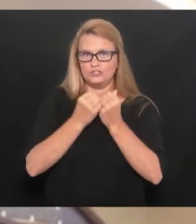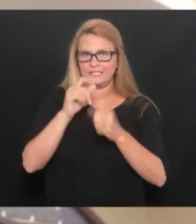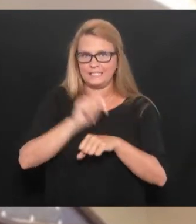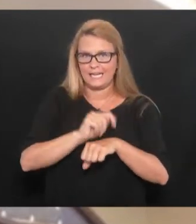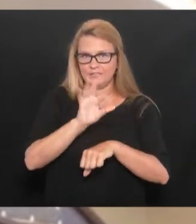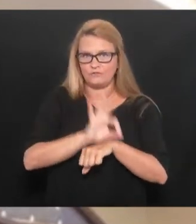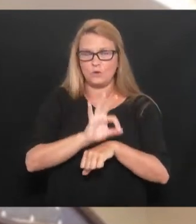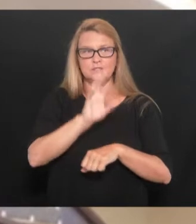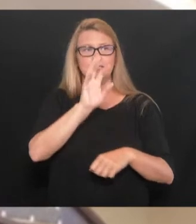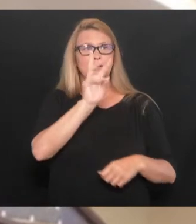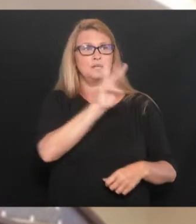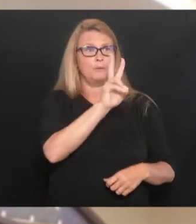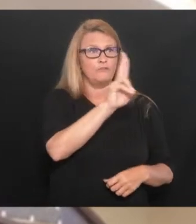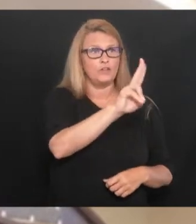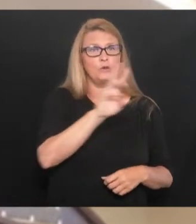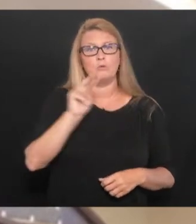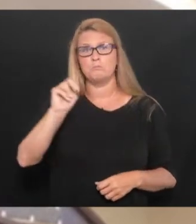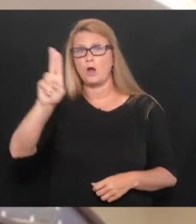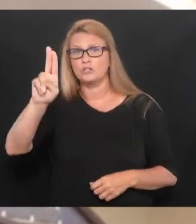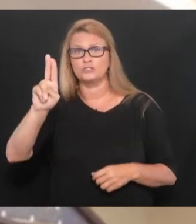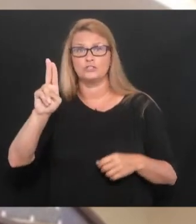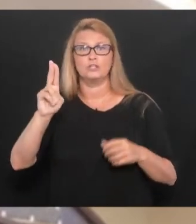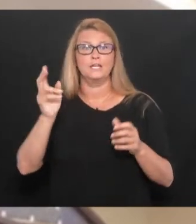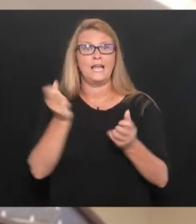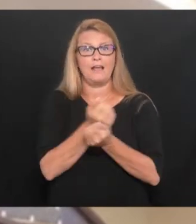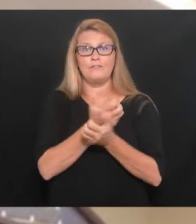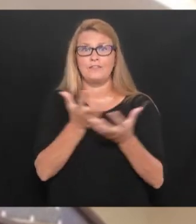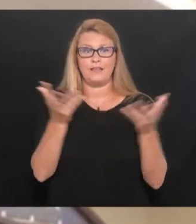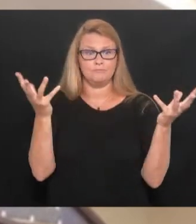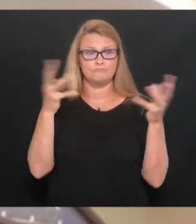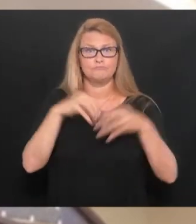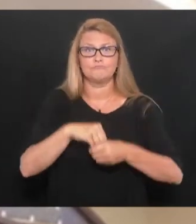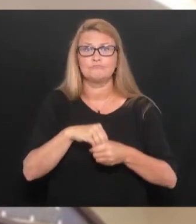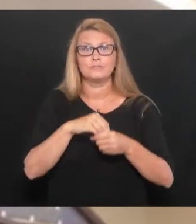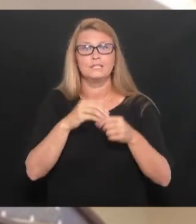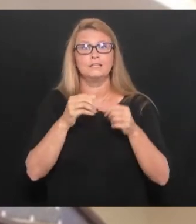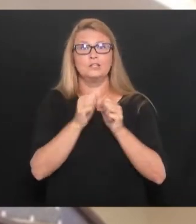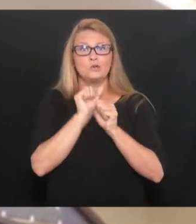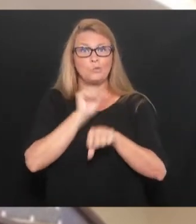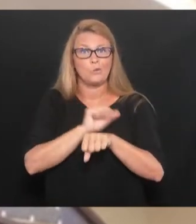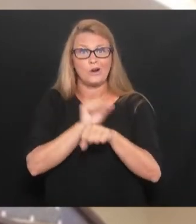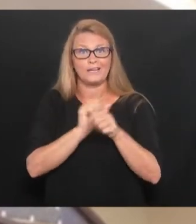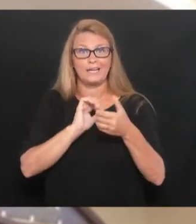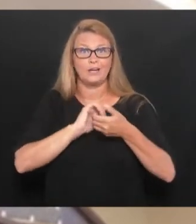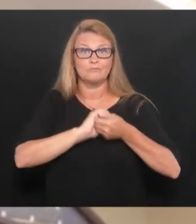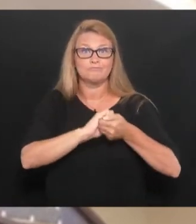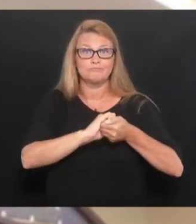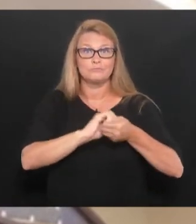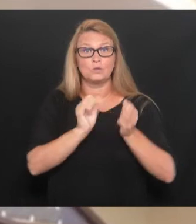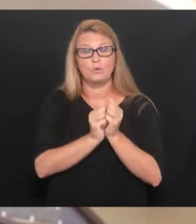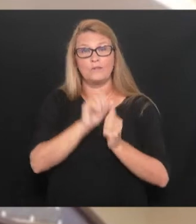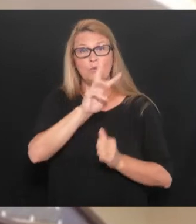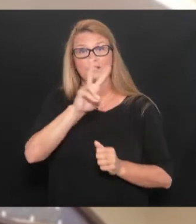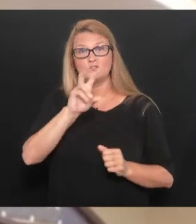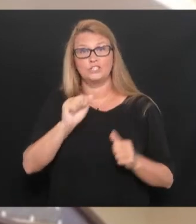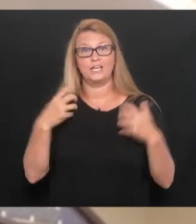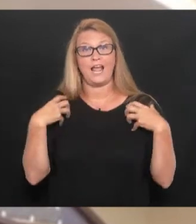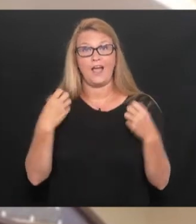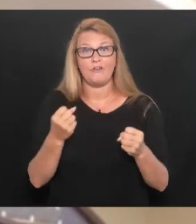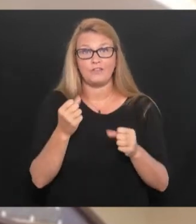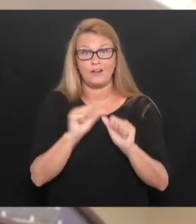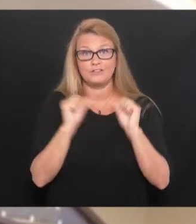Marshall, to get all the logistics in place to work that, working closely with the West Virginia Healthcare